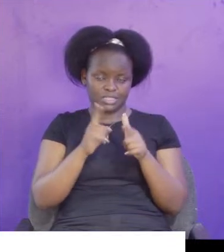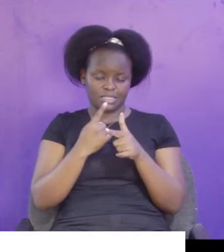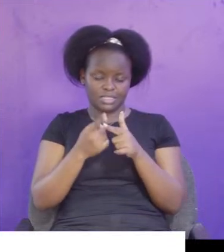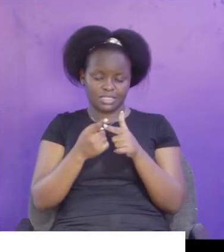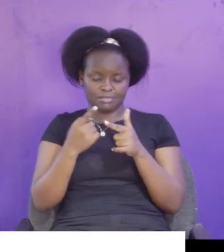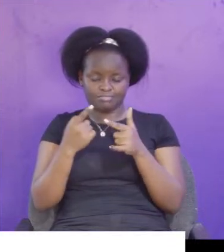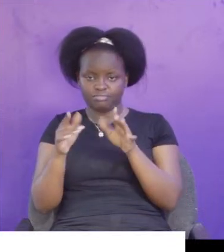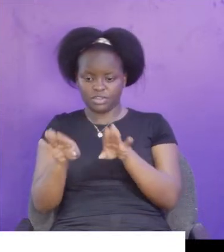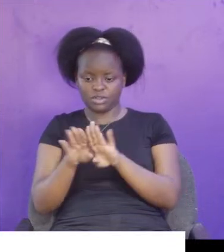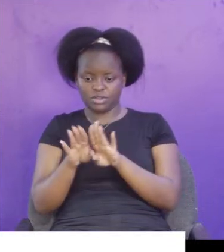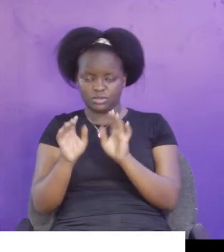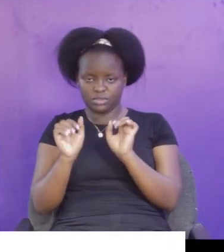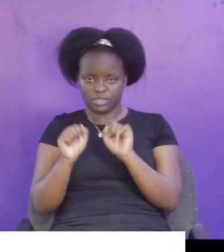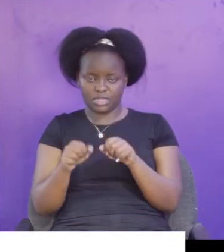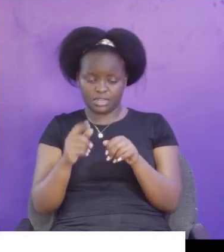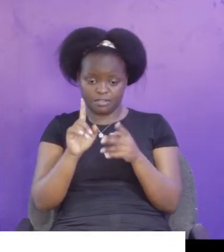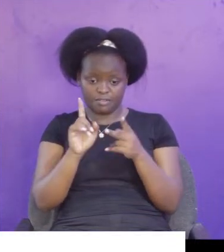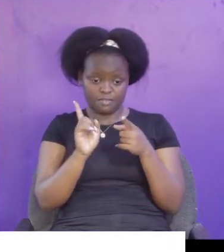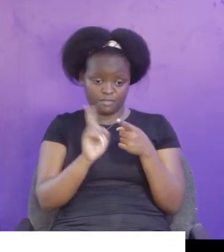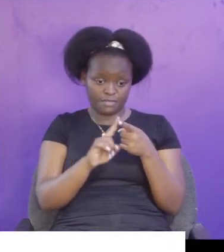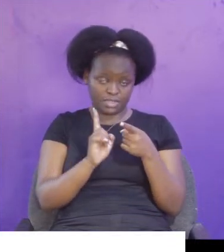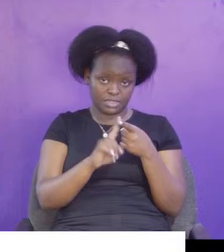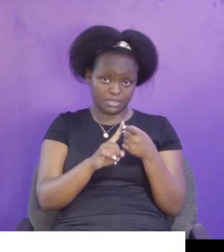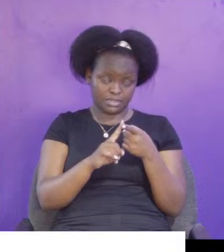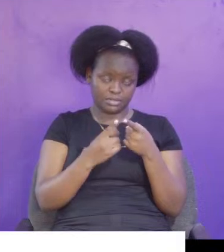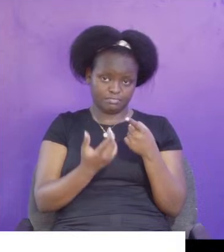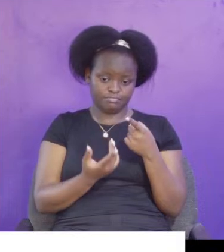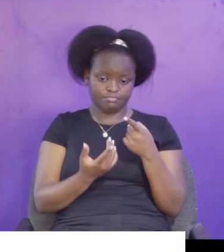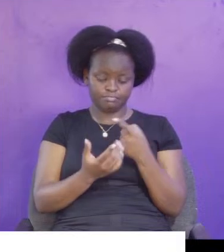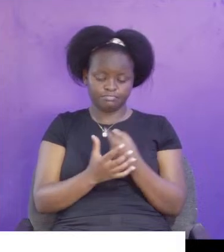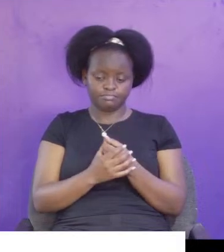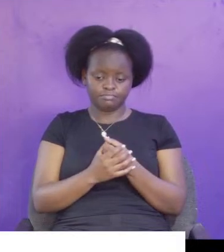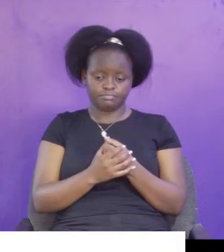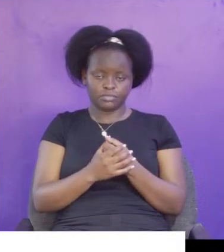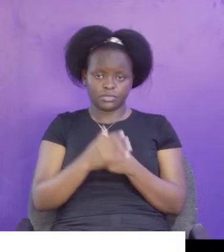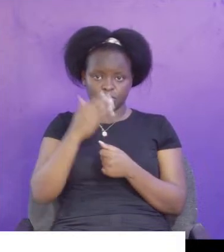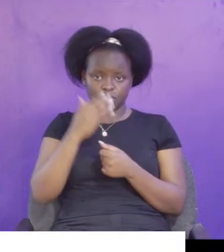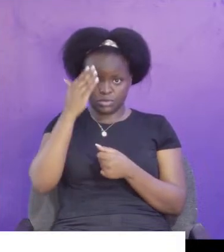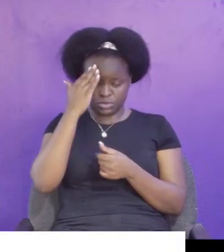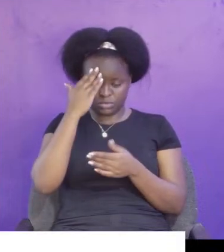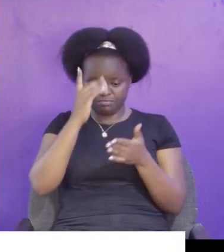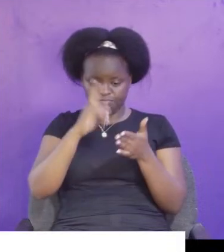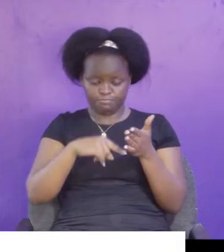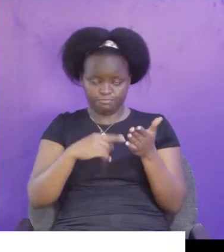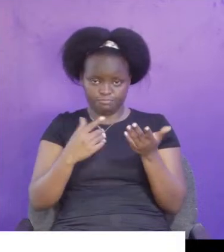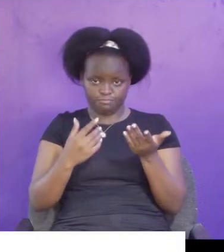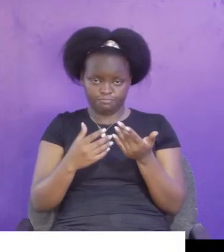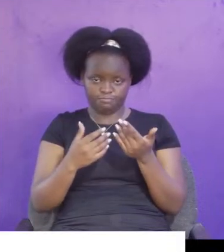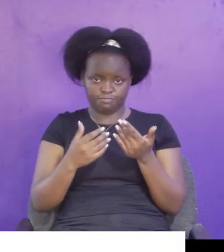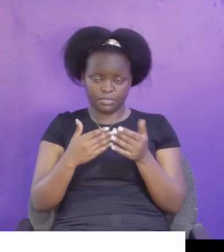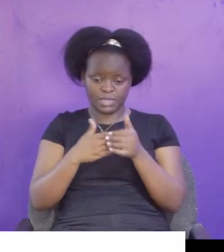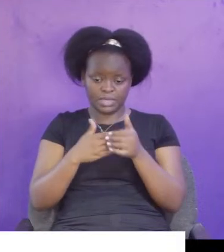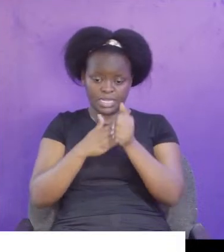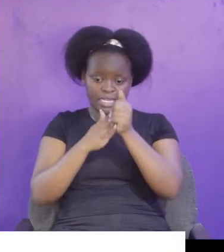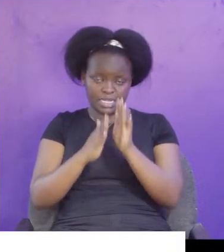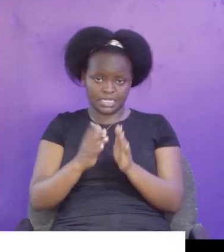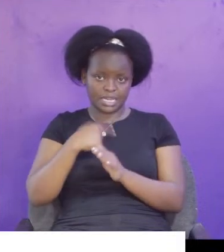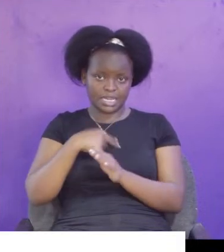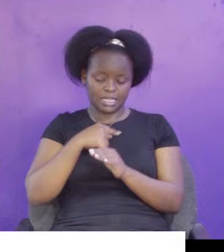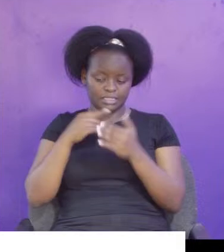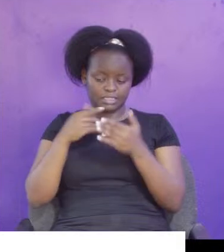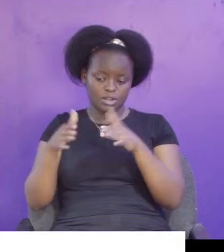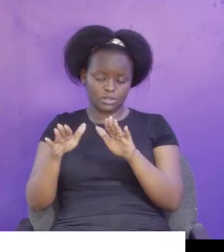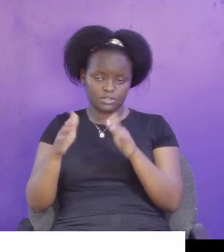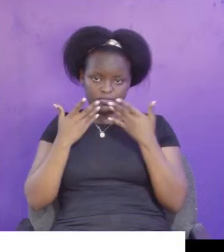first is to acknowledge that the leader that we have lost in our